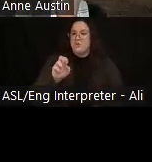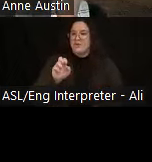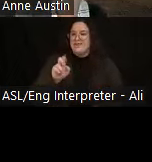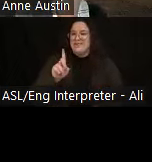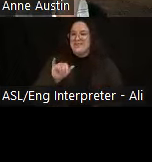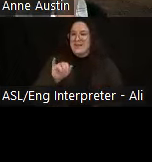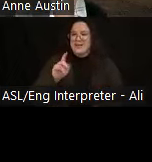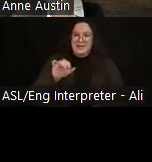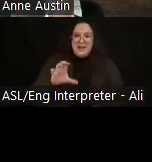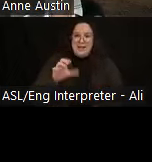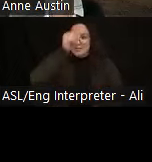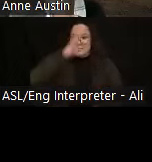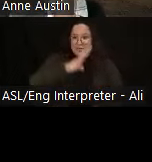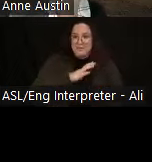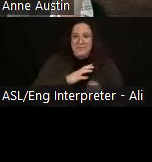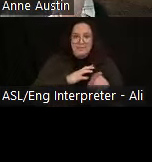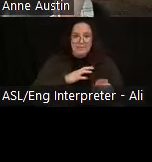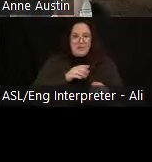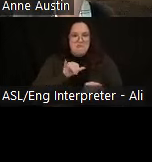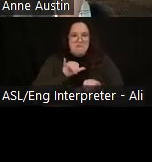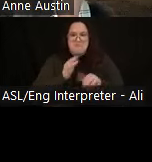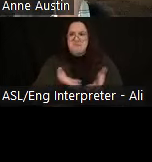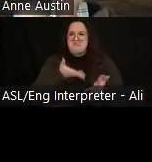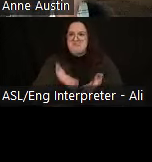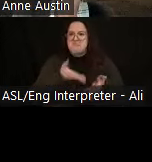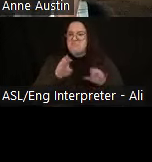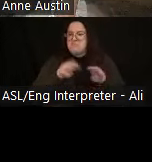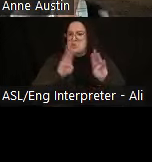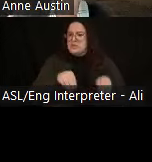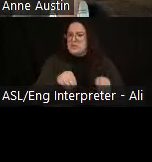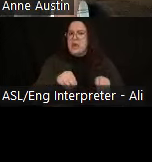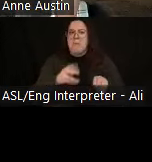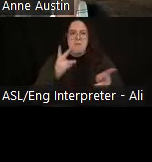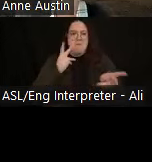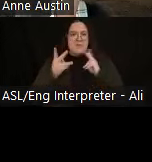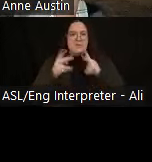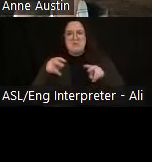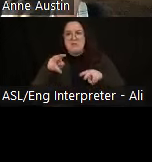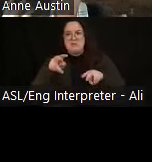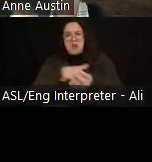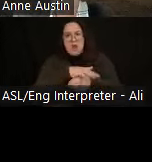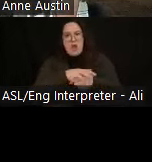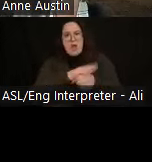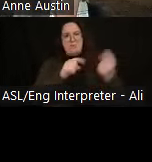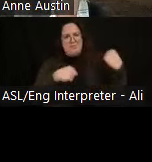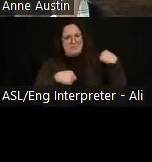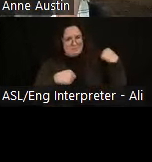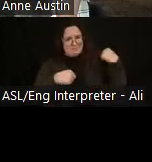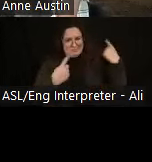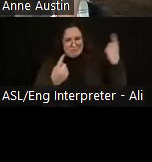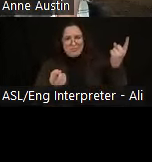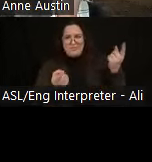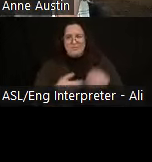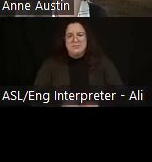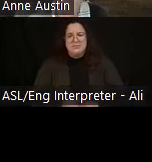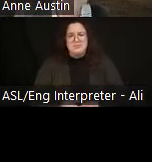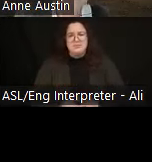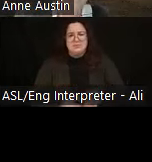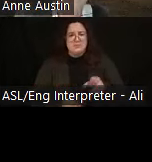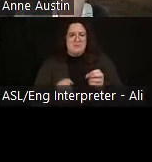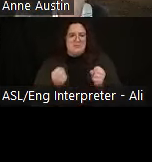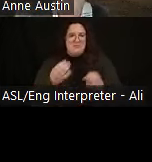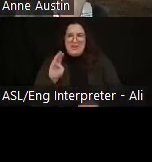on in the museum's visible area for years. He's basically seen